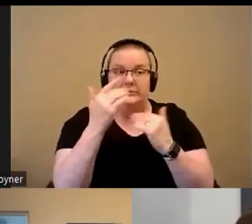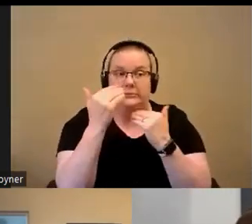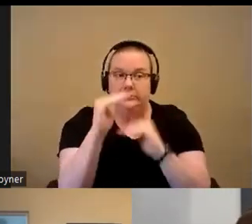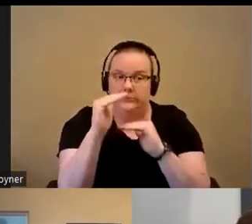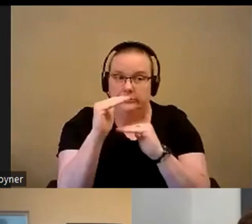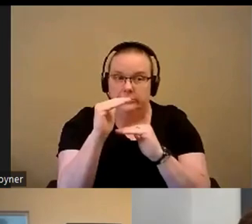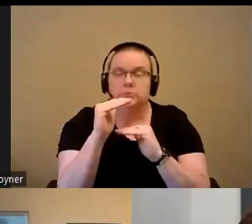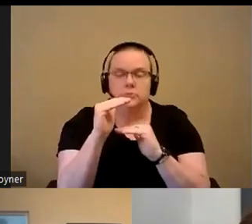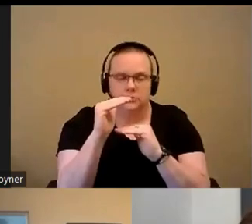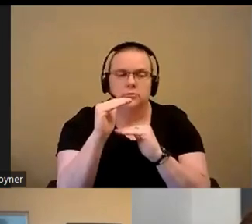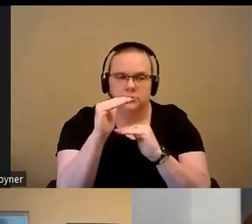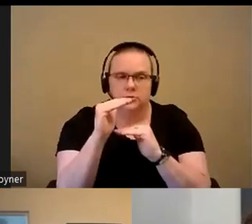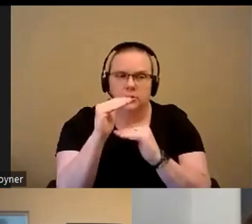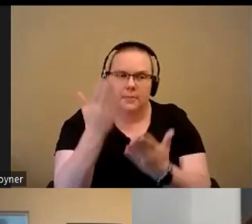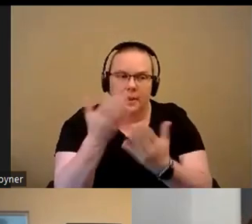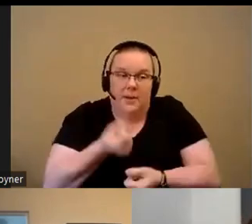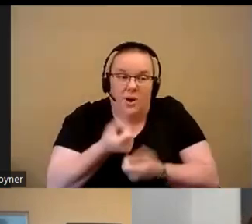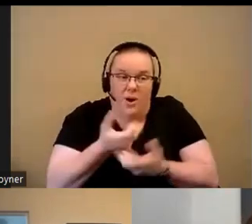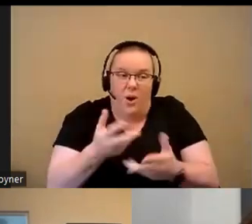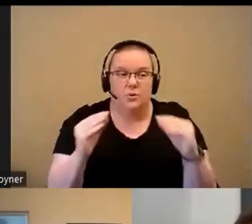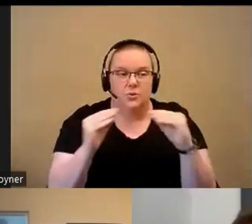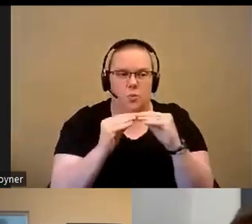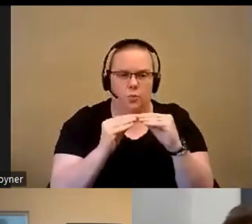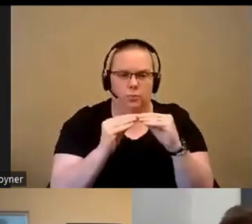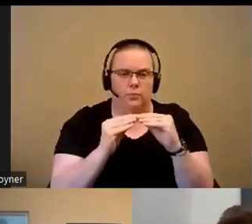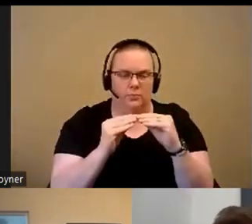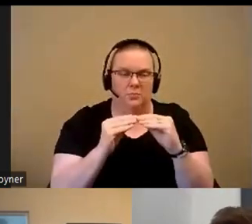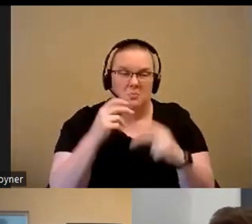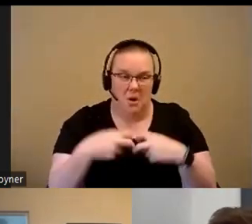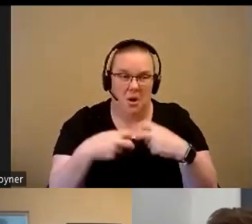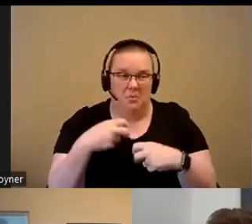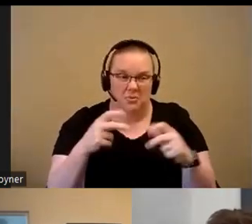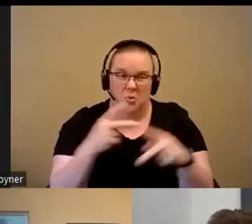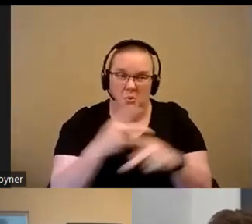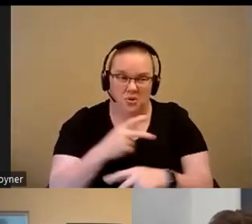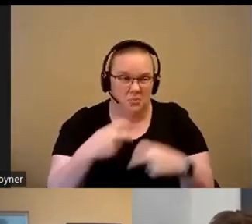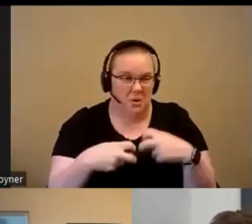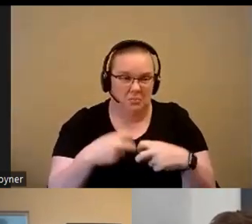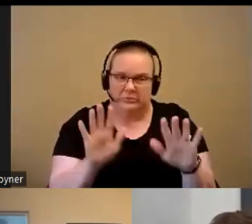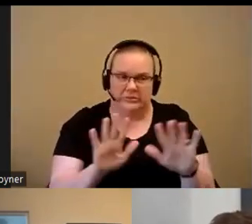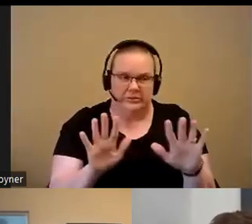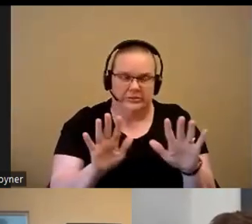actually cause you more problems than it's worth. But that's a really good question, Julie.